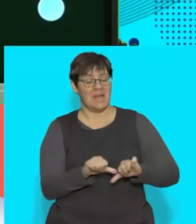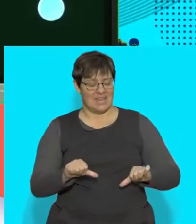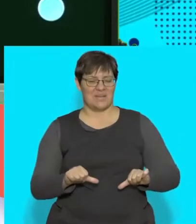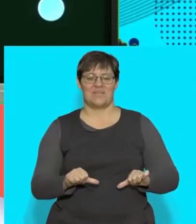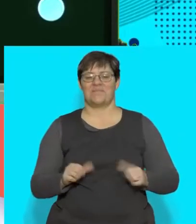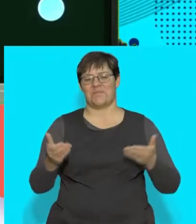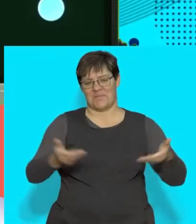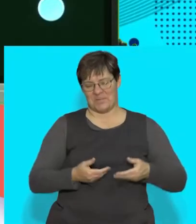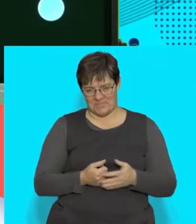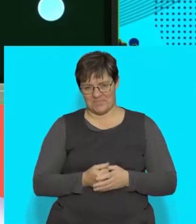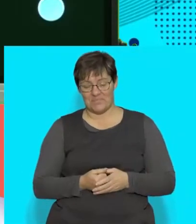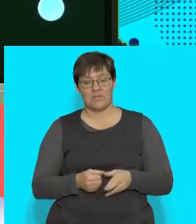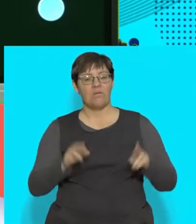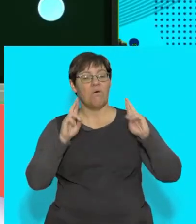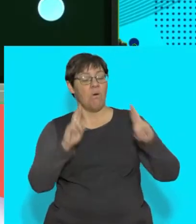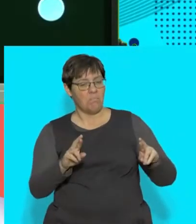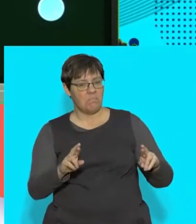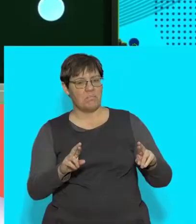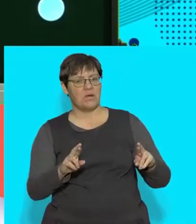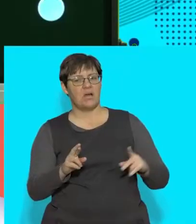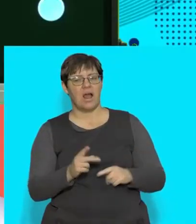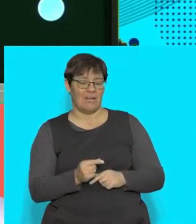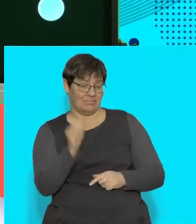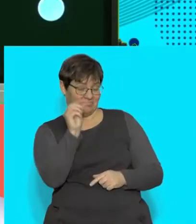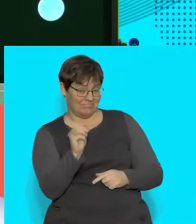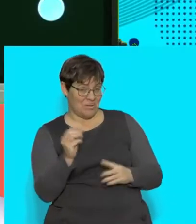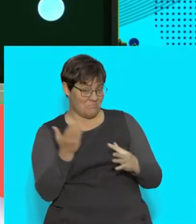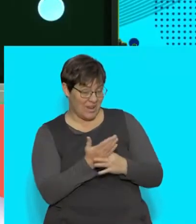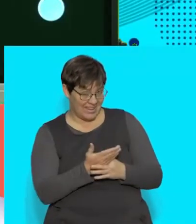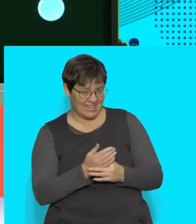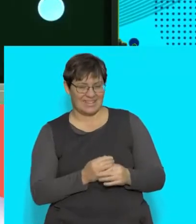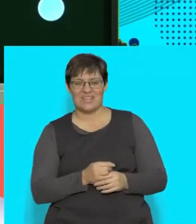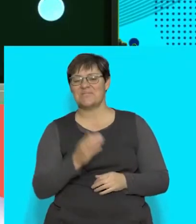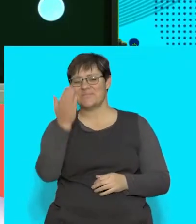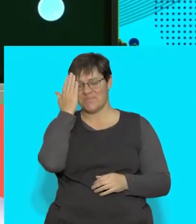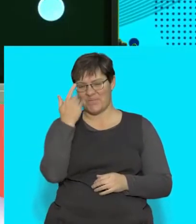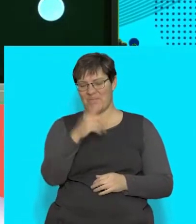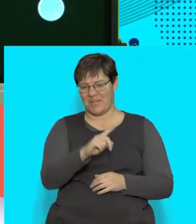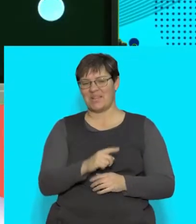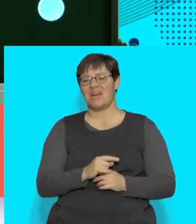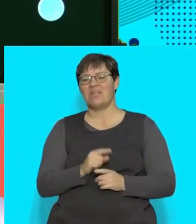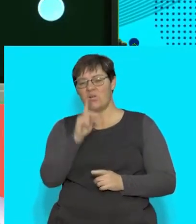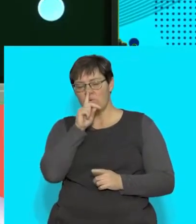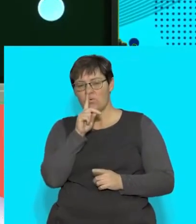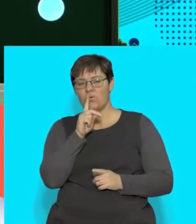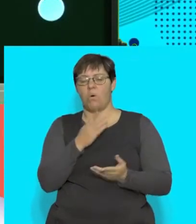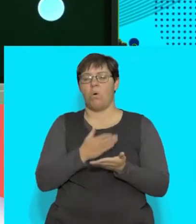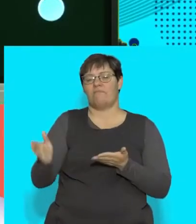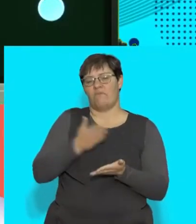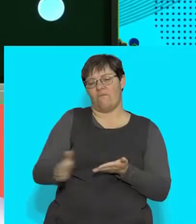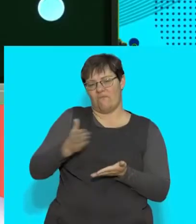Welcome back, Life Sciences. I hope you had a good little wee break. You know, when we say wee, when we're looking at